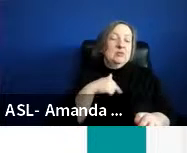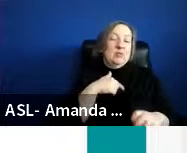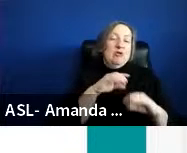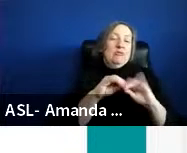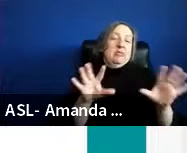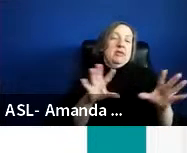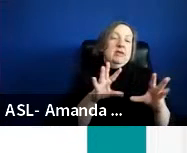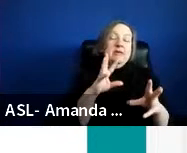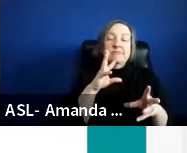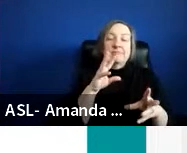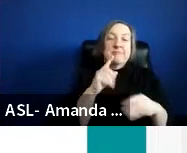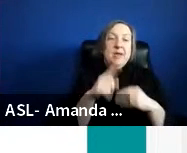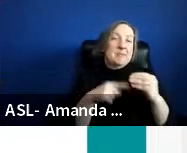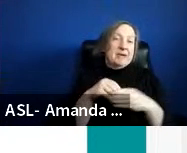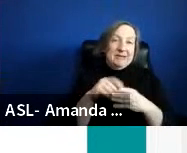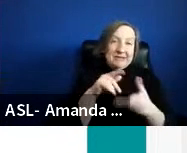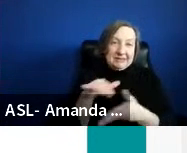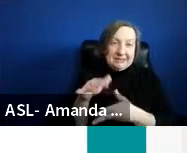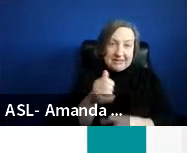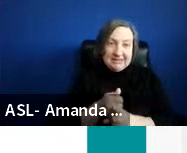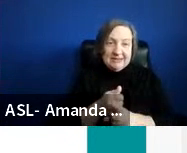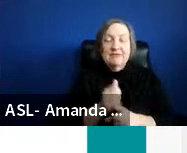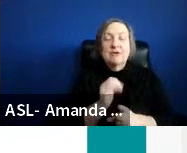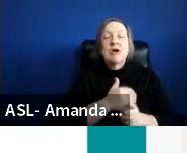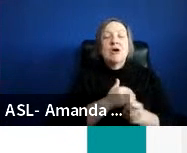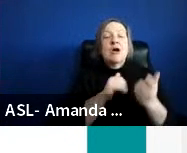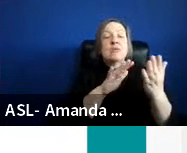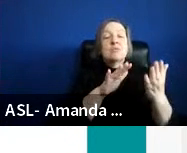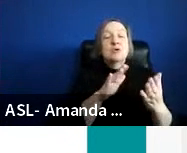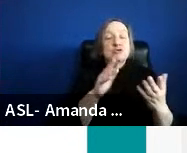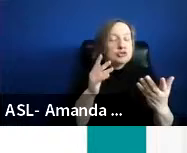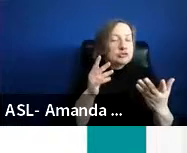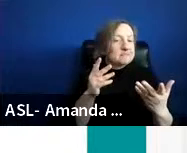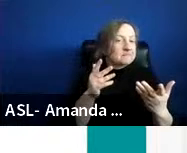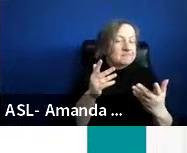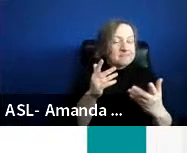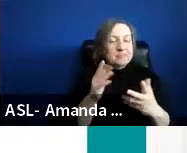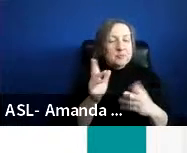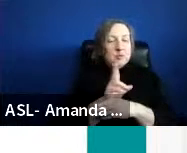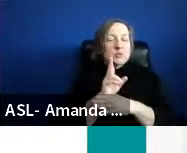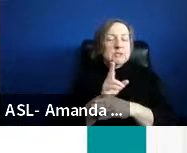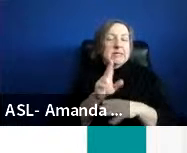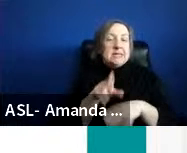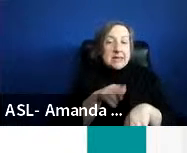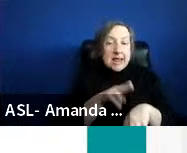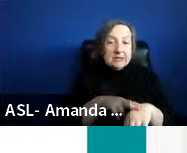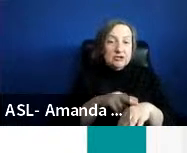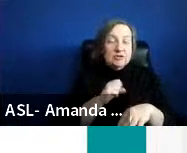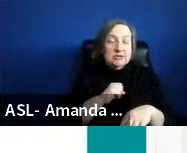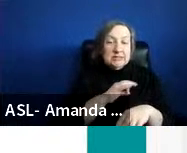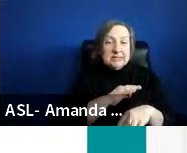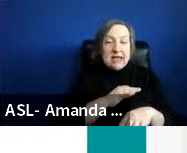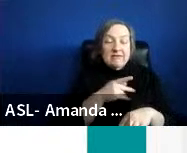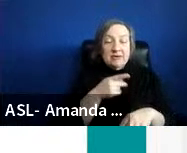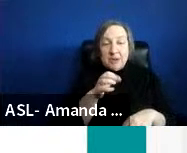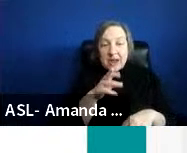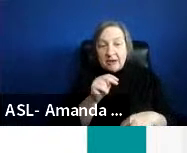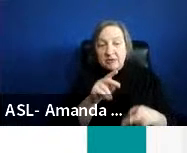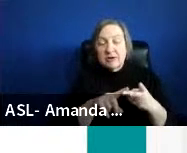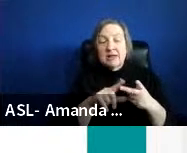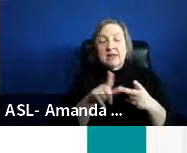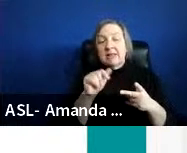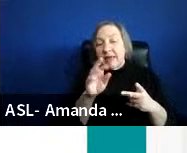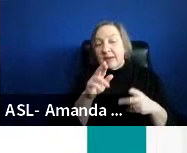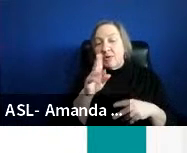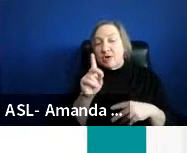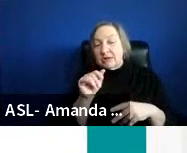study itself. So our approach was informed by utilizing national staffing patterns, labor data on past projects, and then